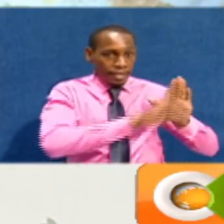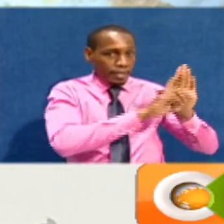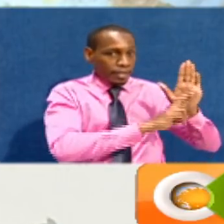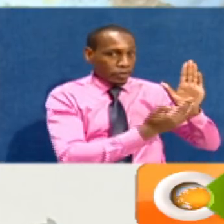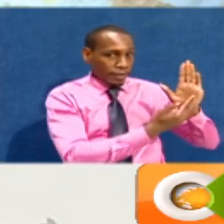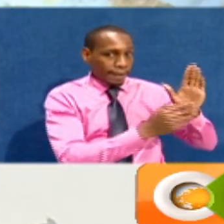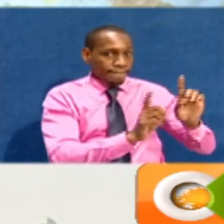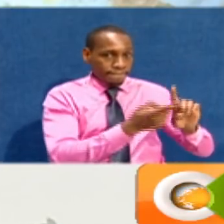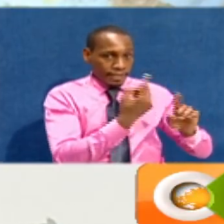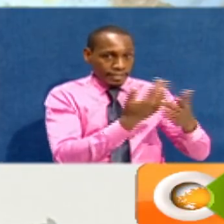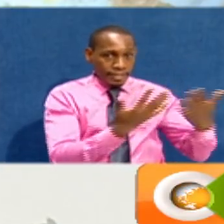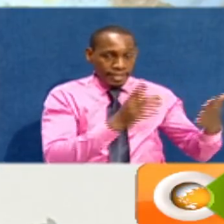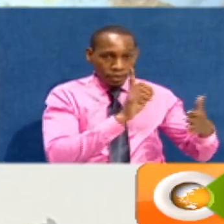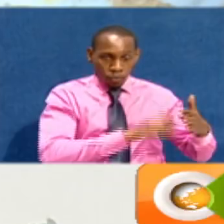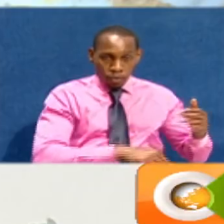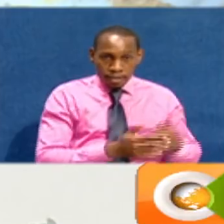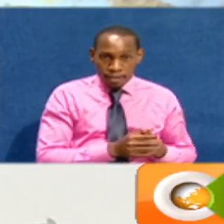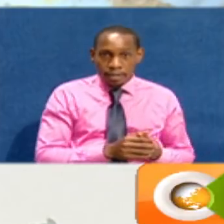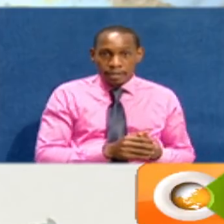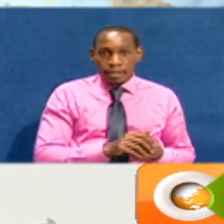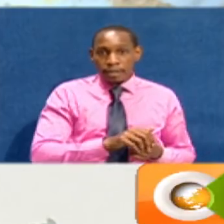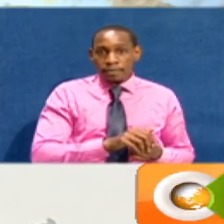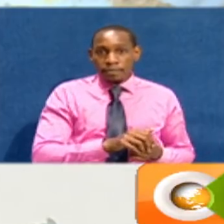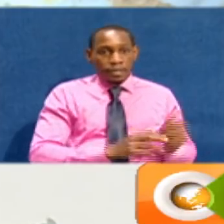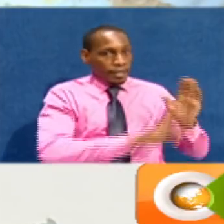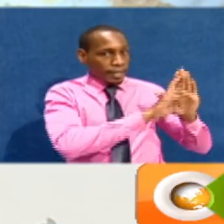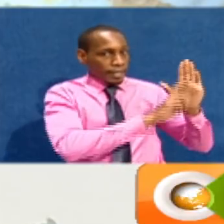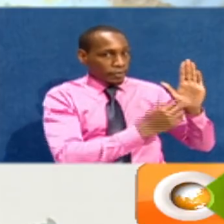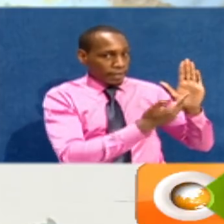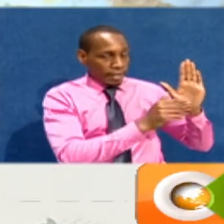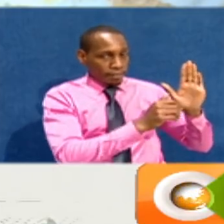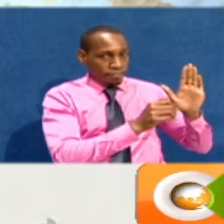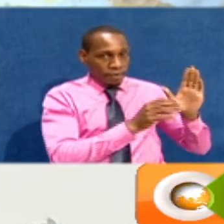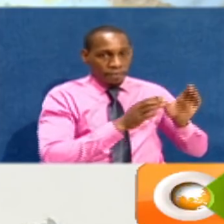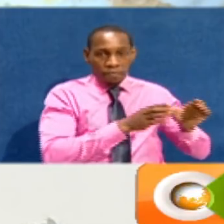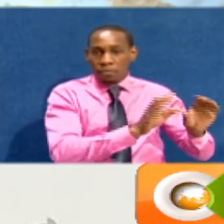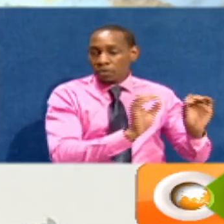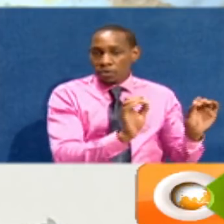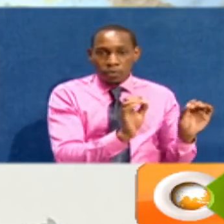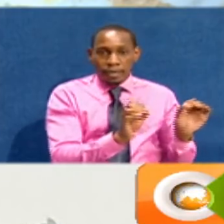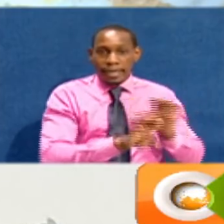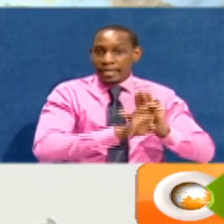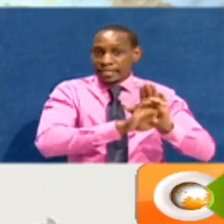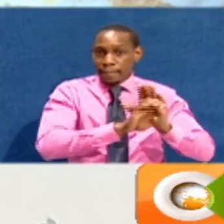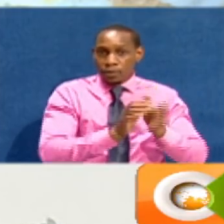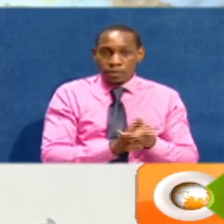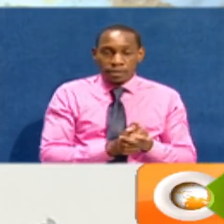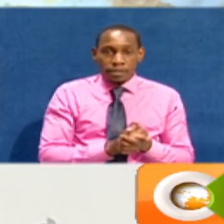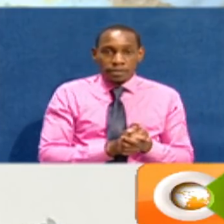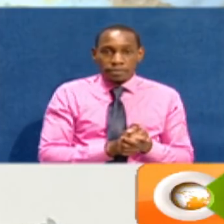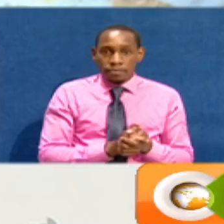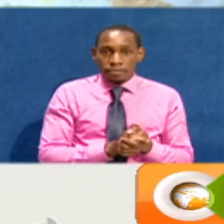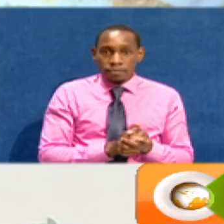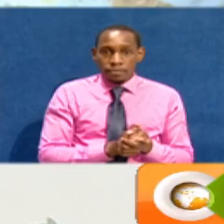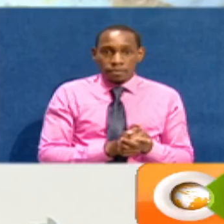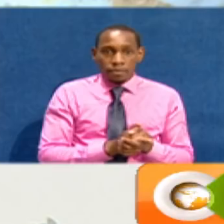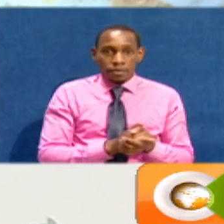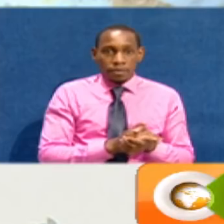those protocols. The first thing is that there are some that are not being enforced at all. I mean, for example, if you talk